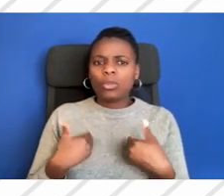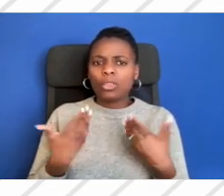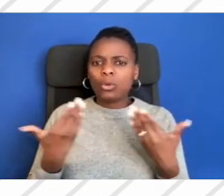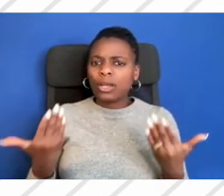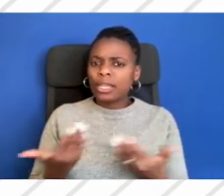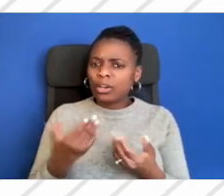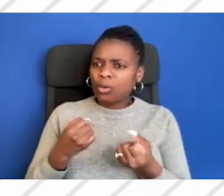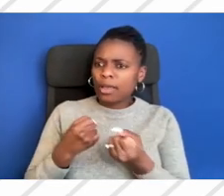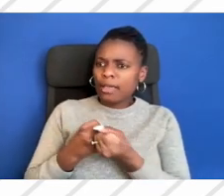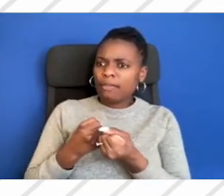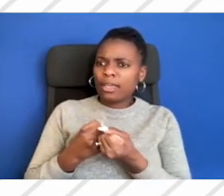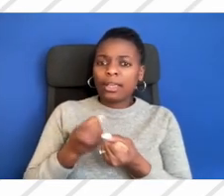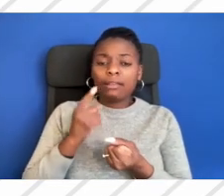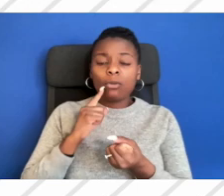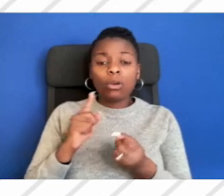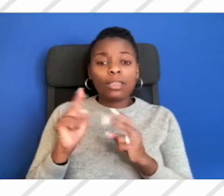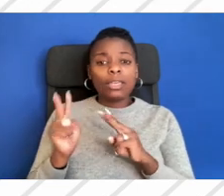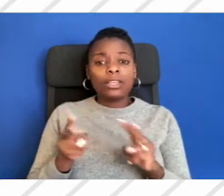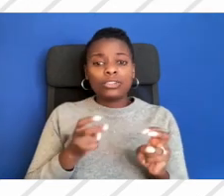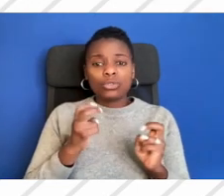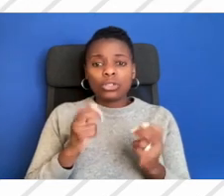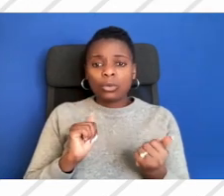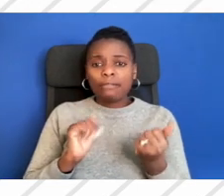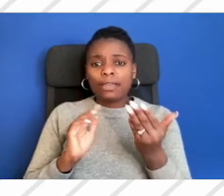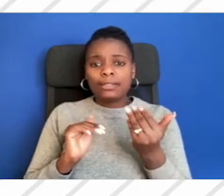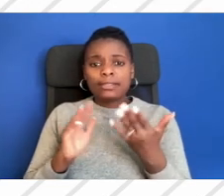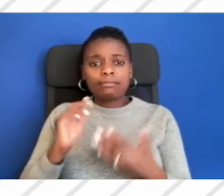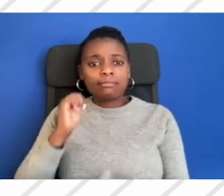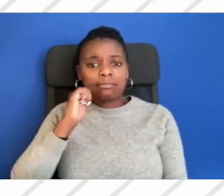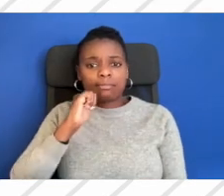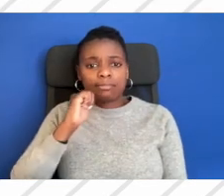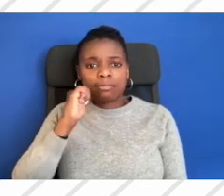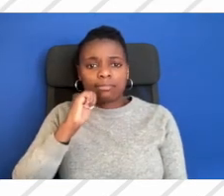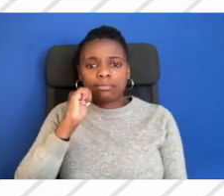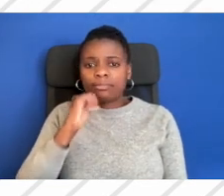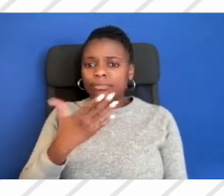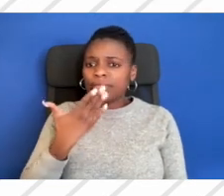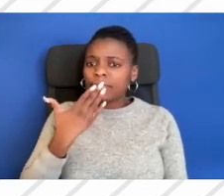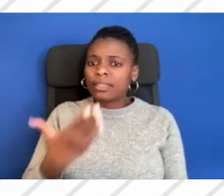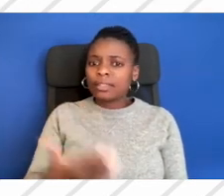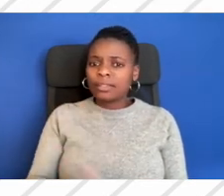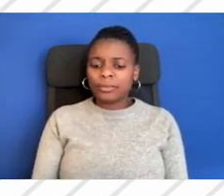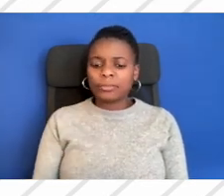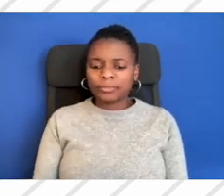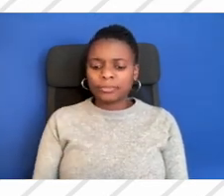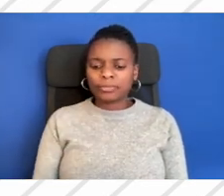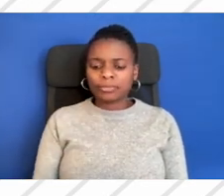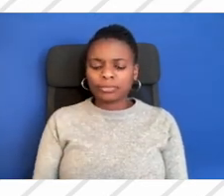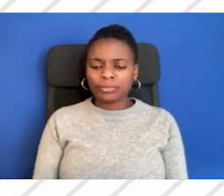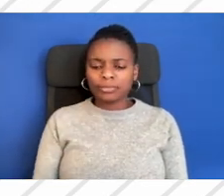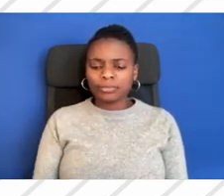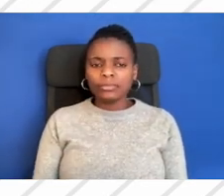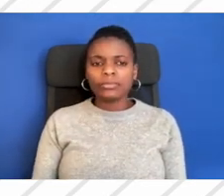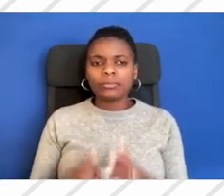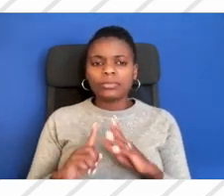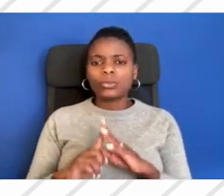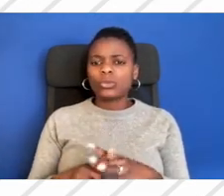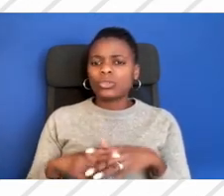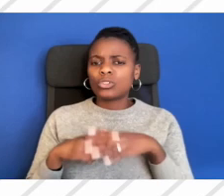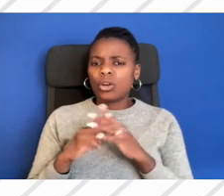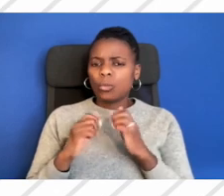for the issues that we're facing in our day-to-day life. Thank you. So I want to start with an